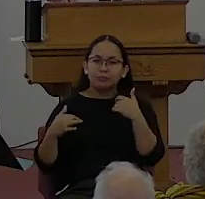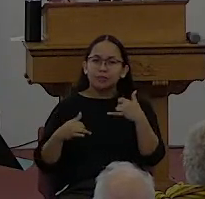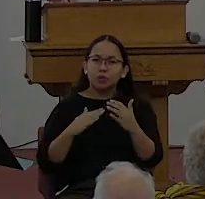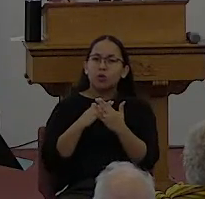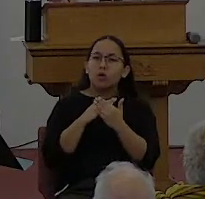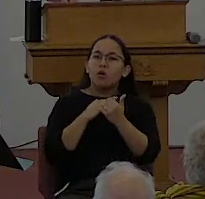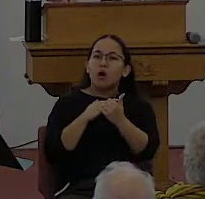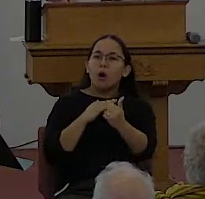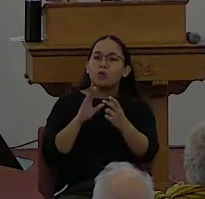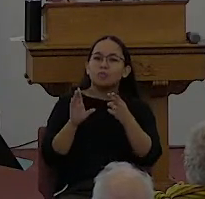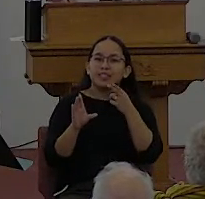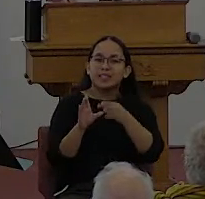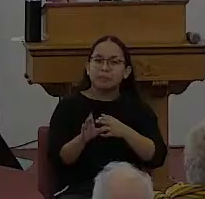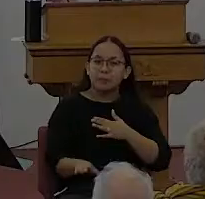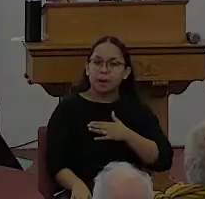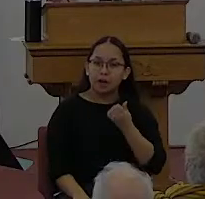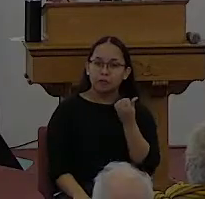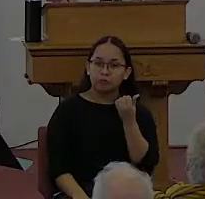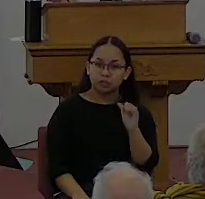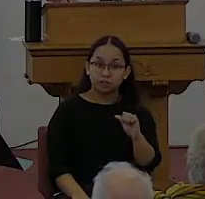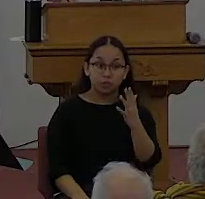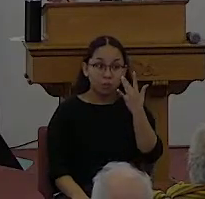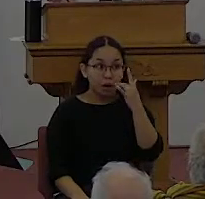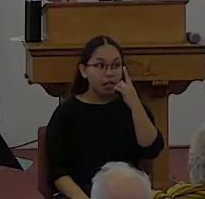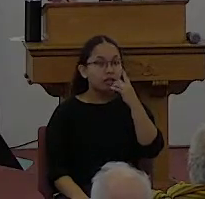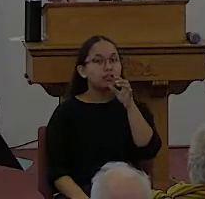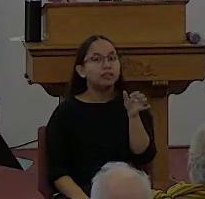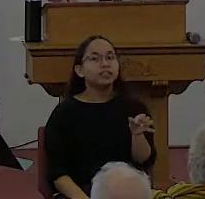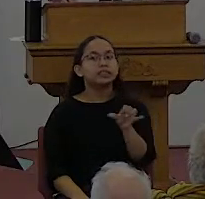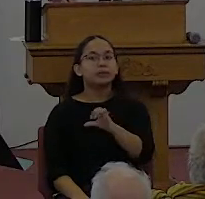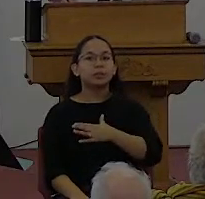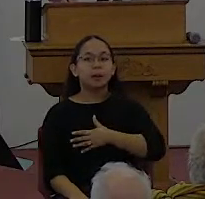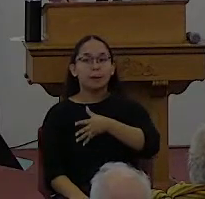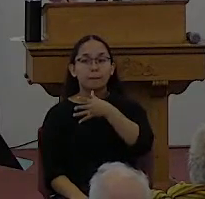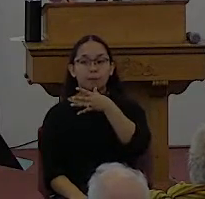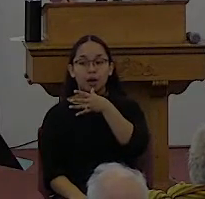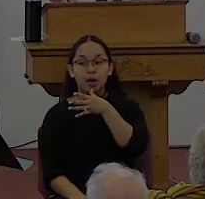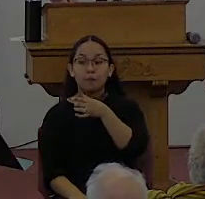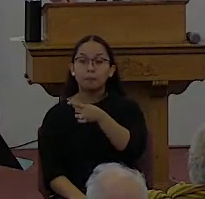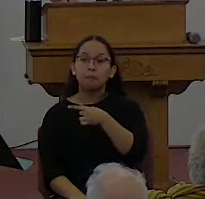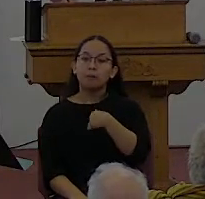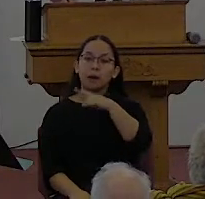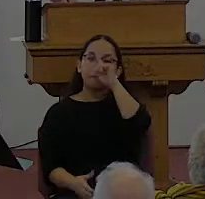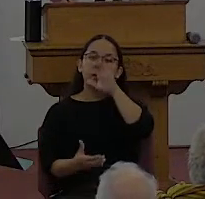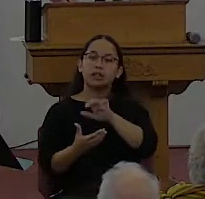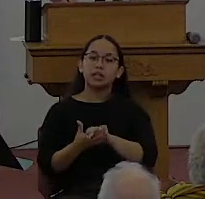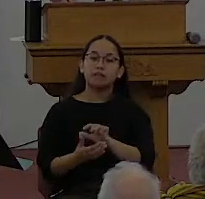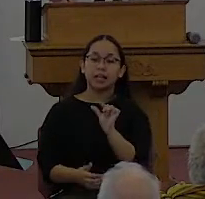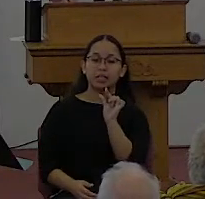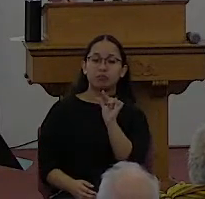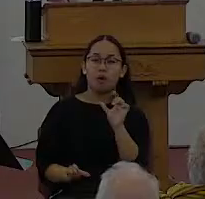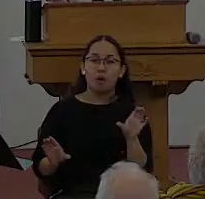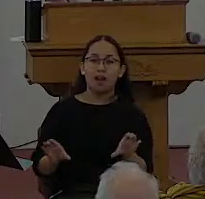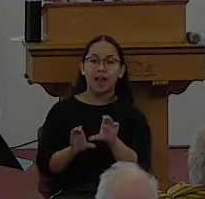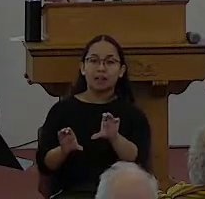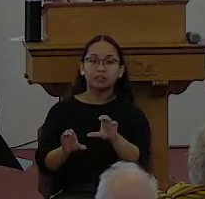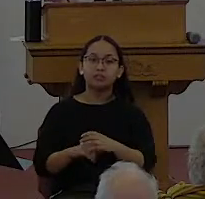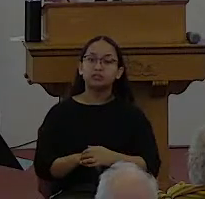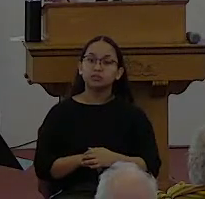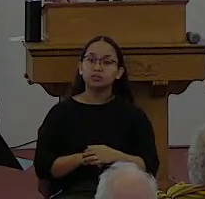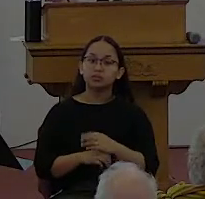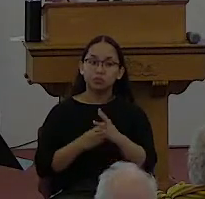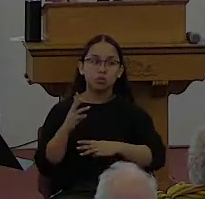because, like my mother, I believe that through small acts, the world can